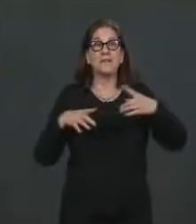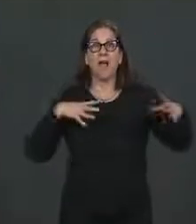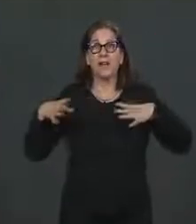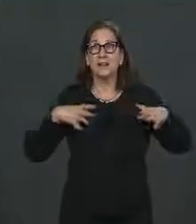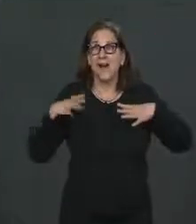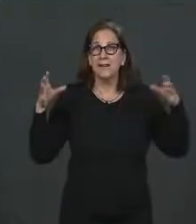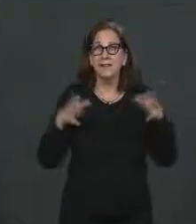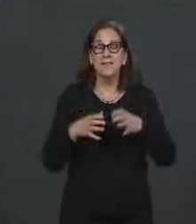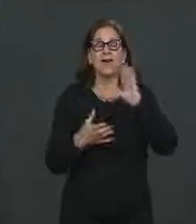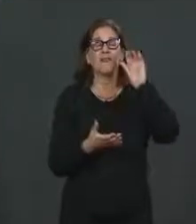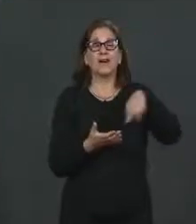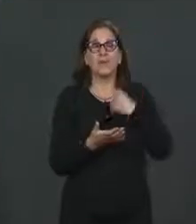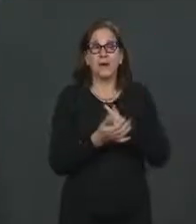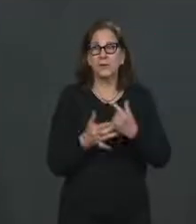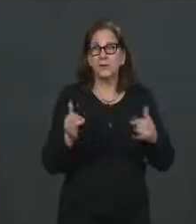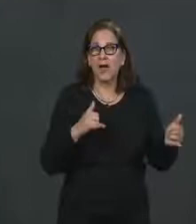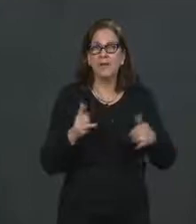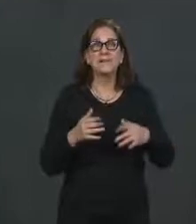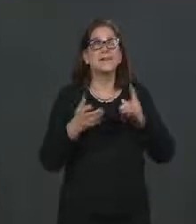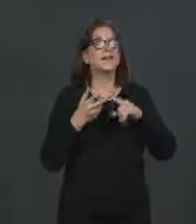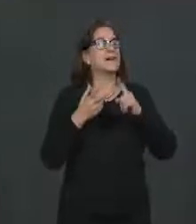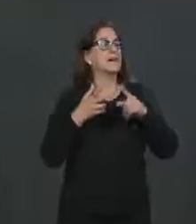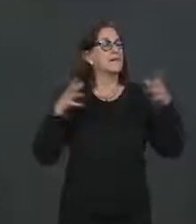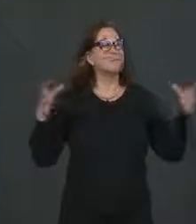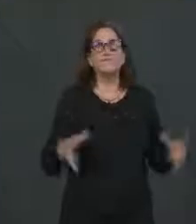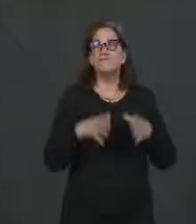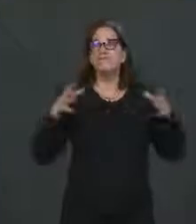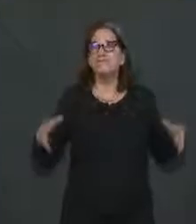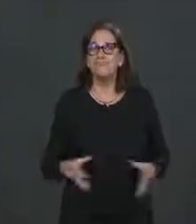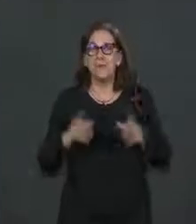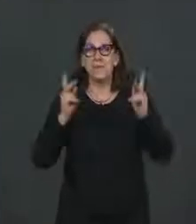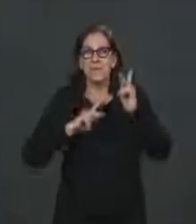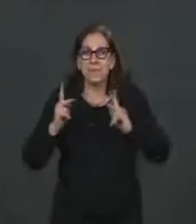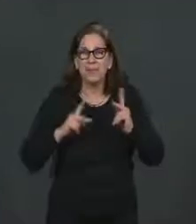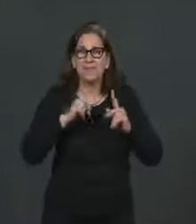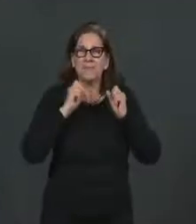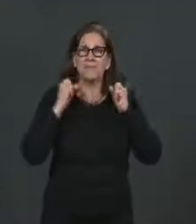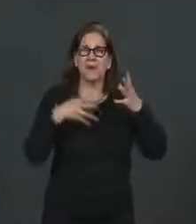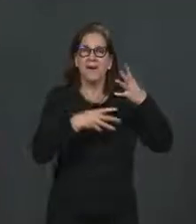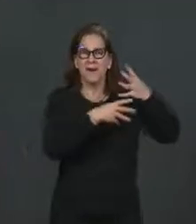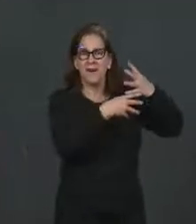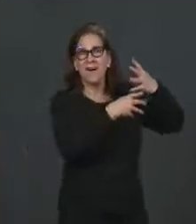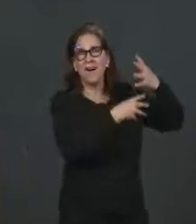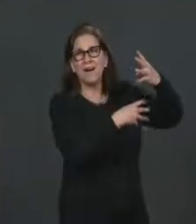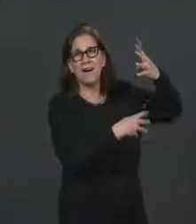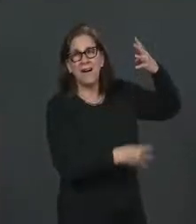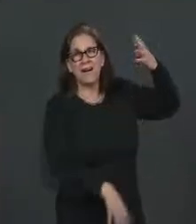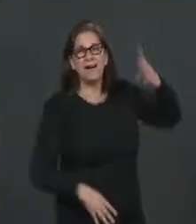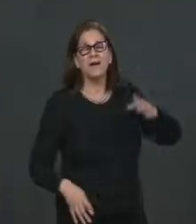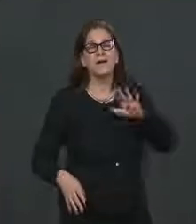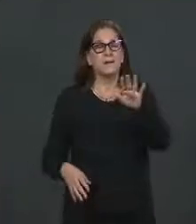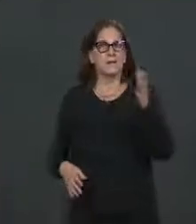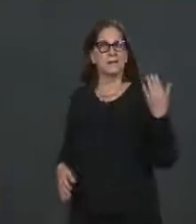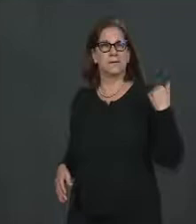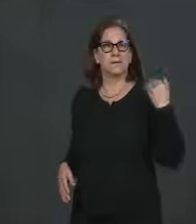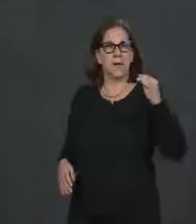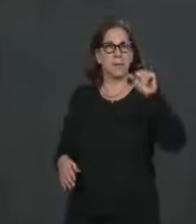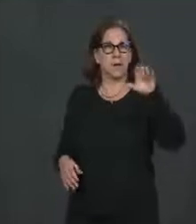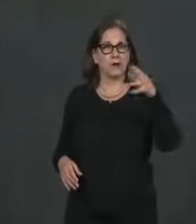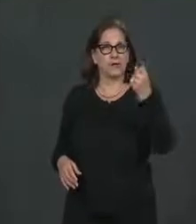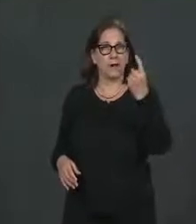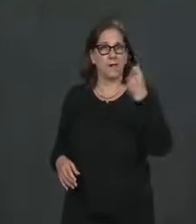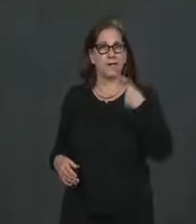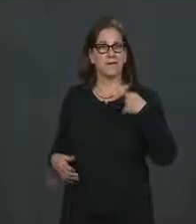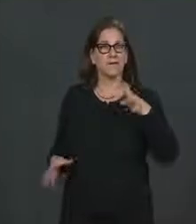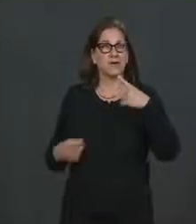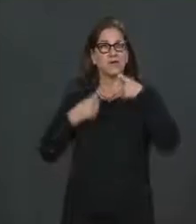Third, I announced on March 11th, I direct every state, territory, and tribe to open up their vaccinations